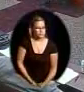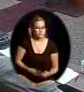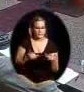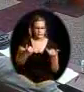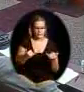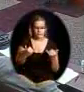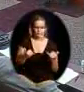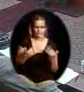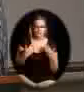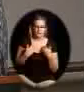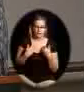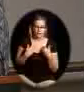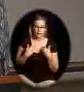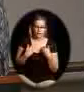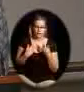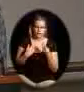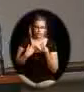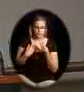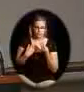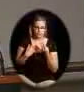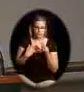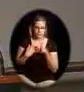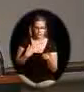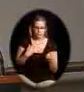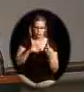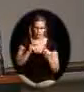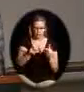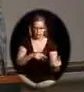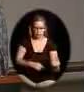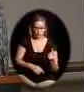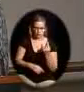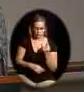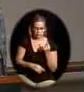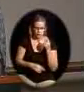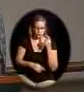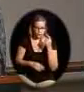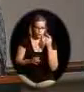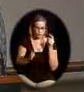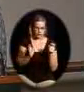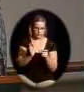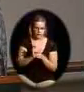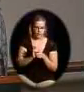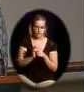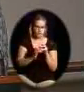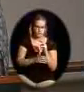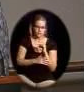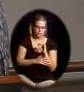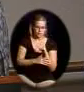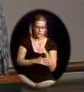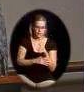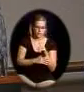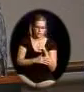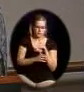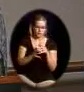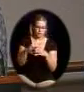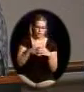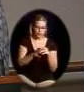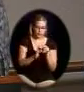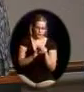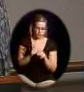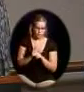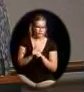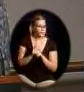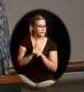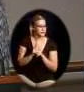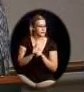Now we're going to have a number of people come forward to recognize Mid-America Nazarene University and the Access Program. Dr.